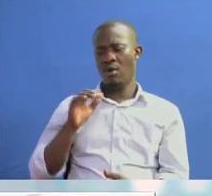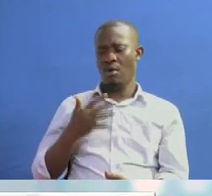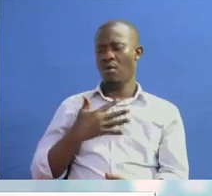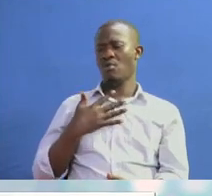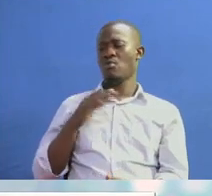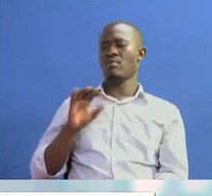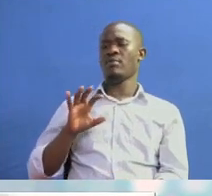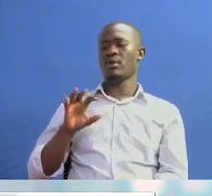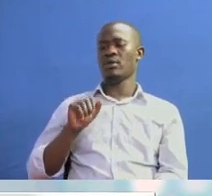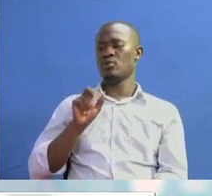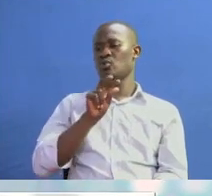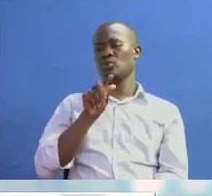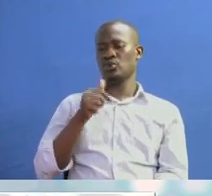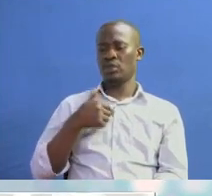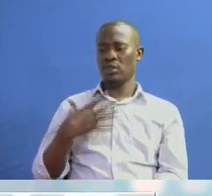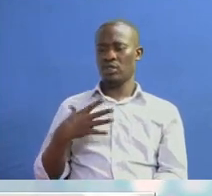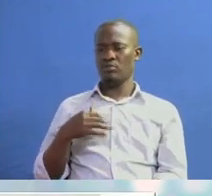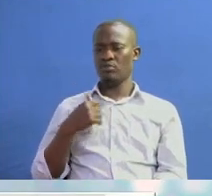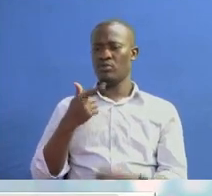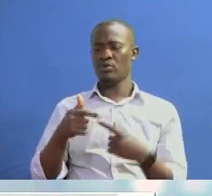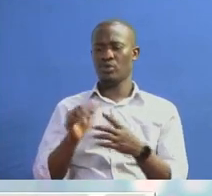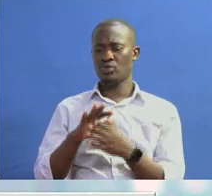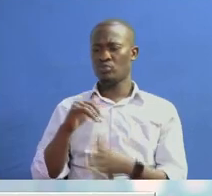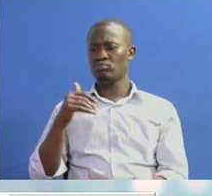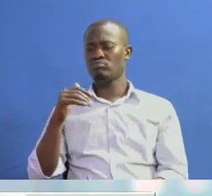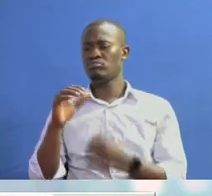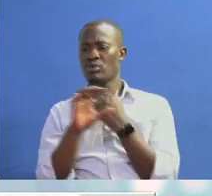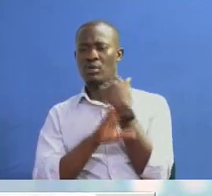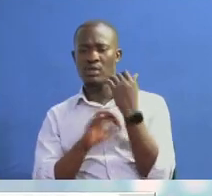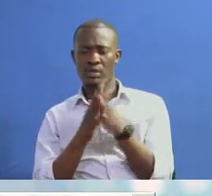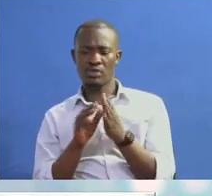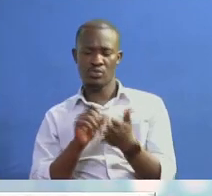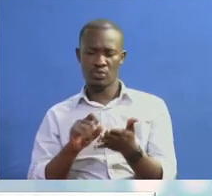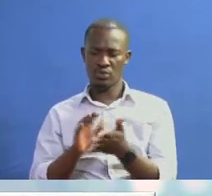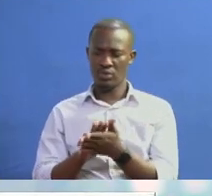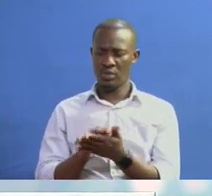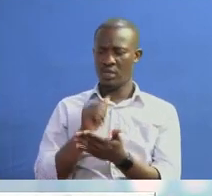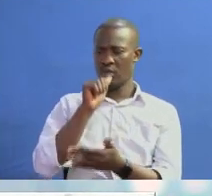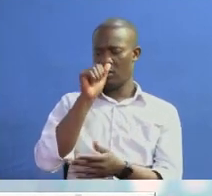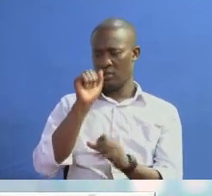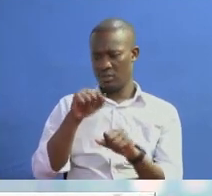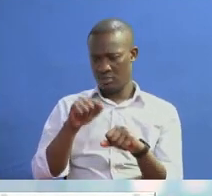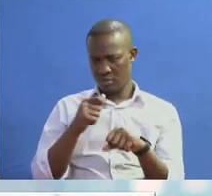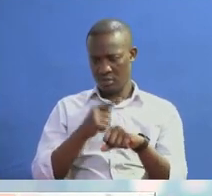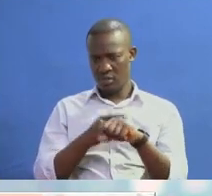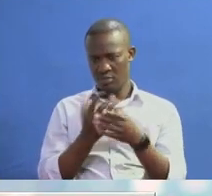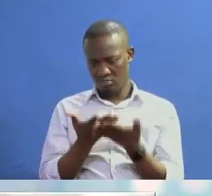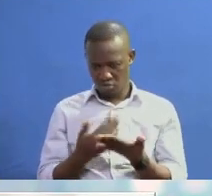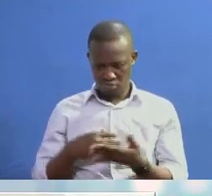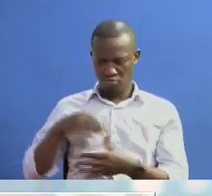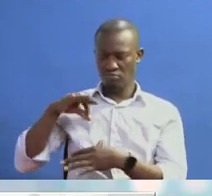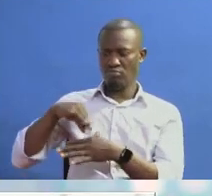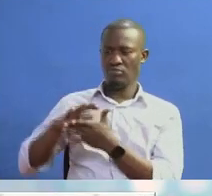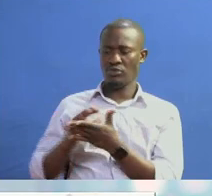That is why you see these guys went to those countries, they signed deals that after they have now invested on us